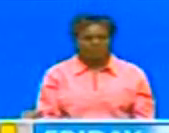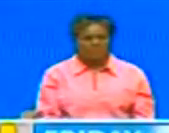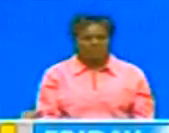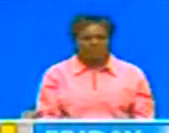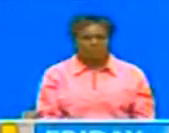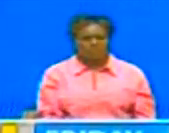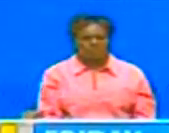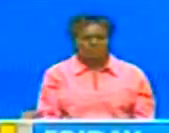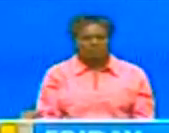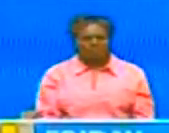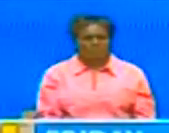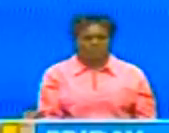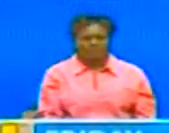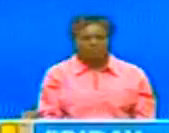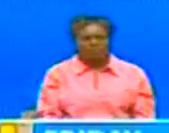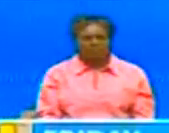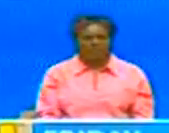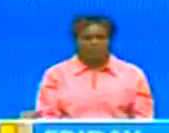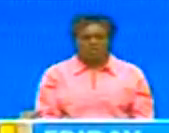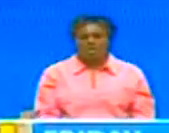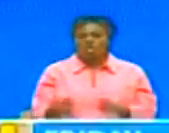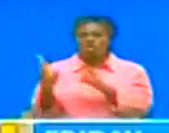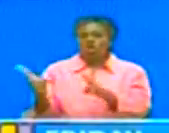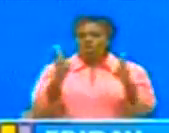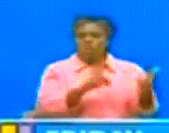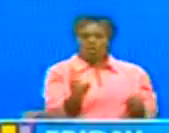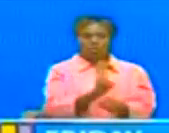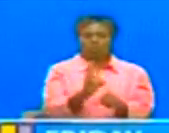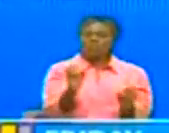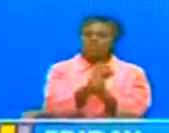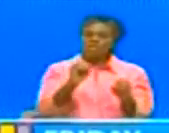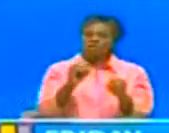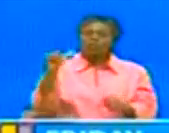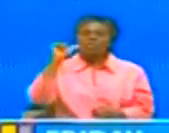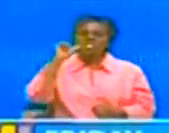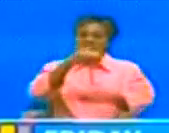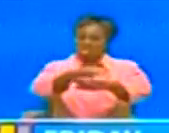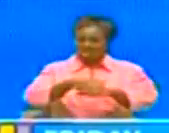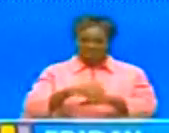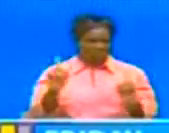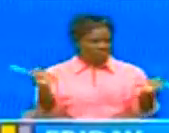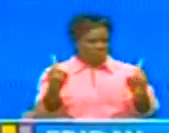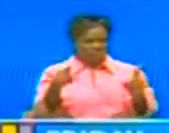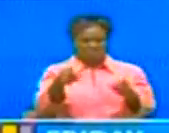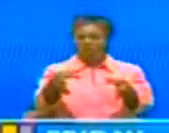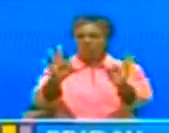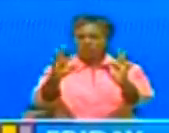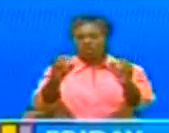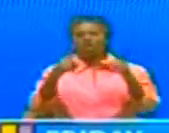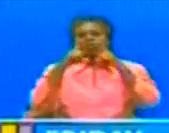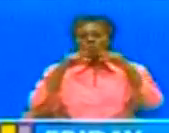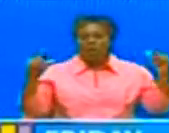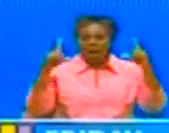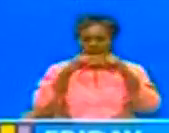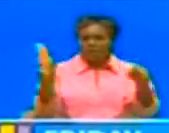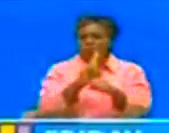Well, in the first place, that word is not commonly used in British English. In fact, it's an informal word